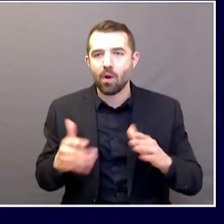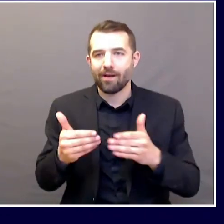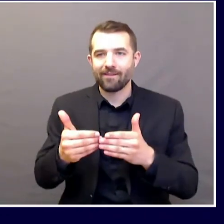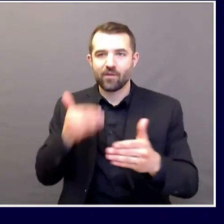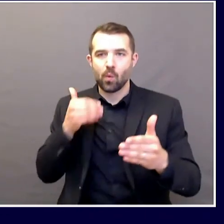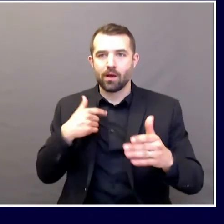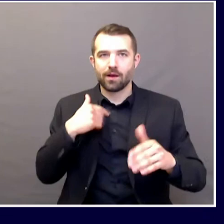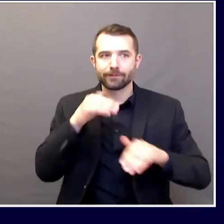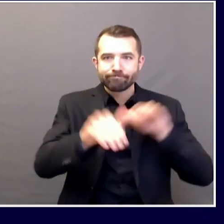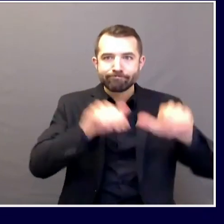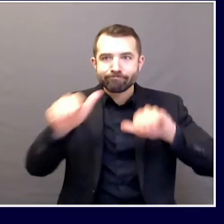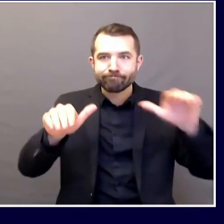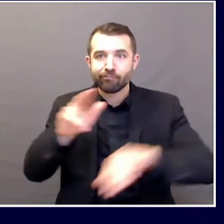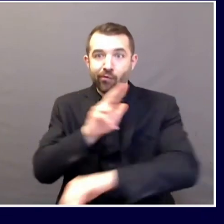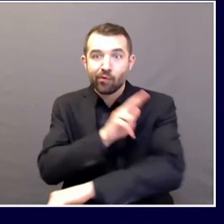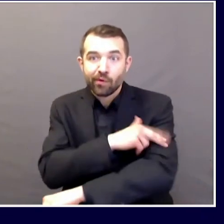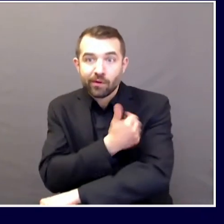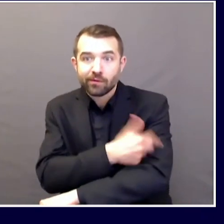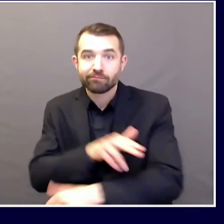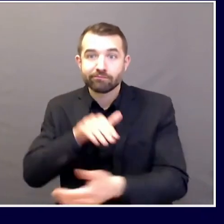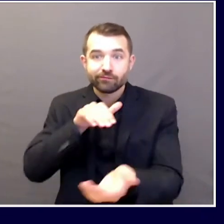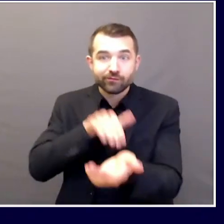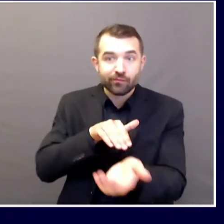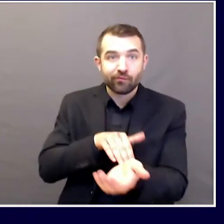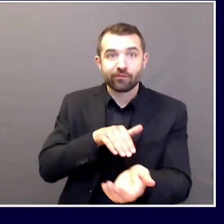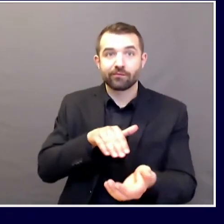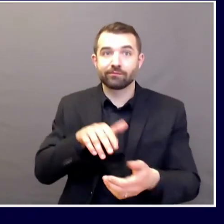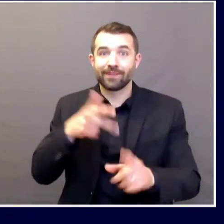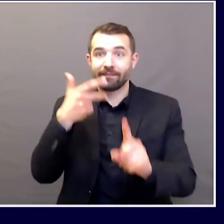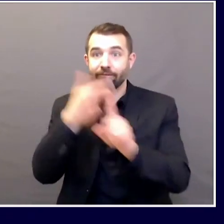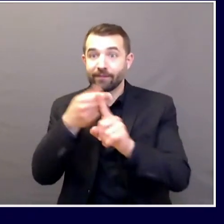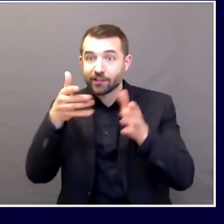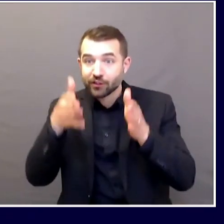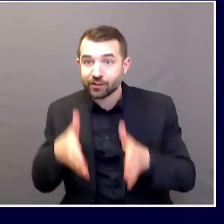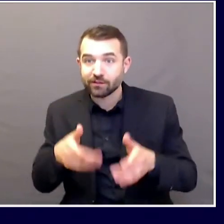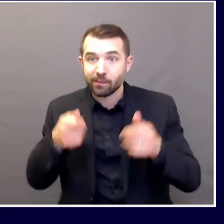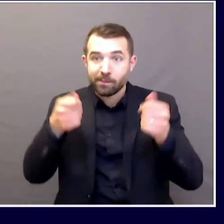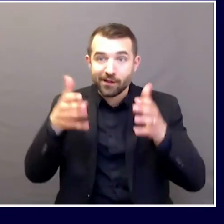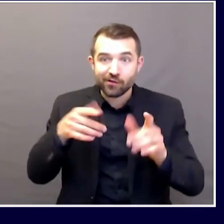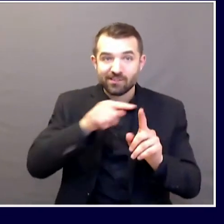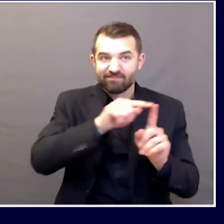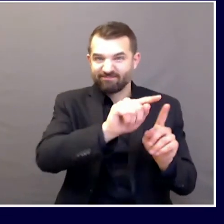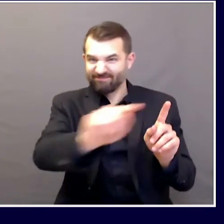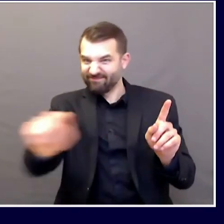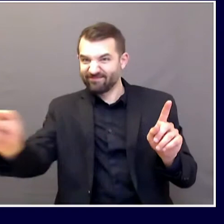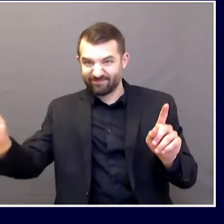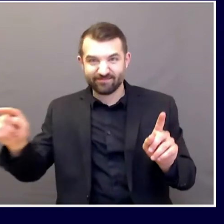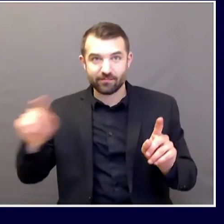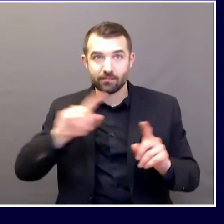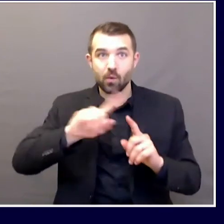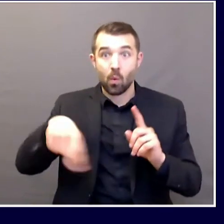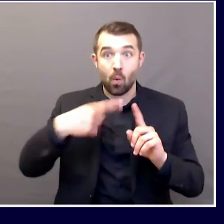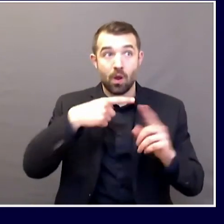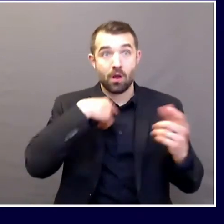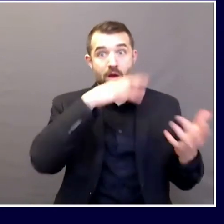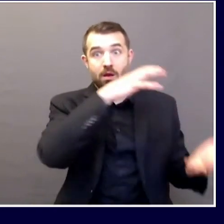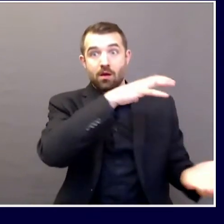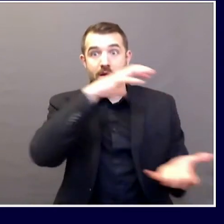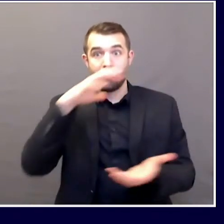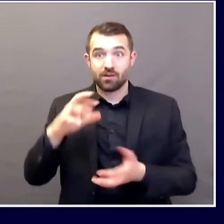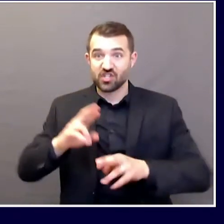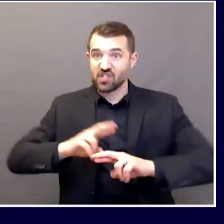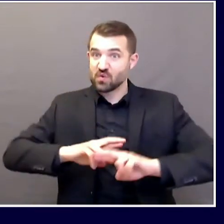them ready to scale up for that increase of vaccine so that when those doses come into the state, we can turn those